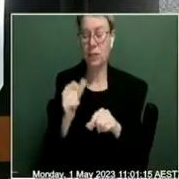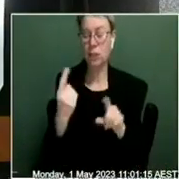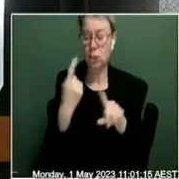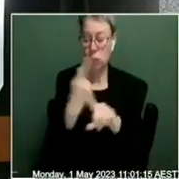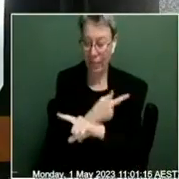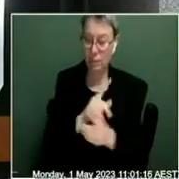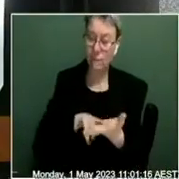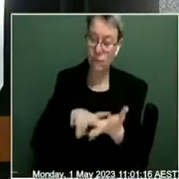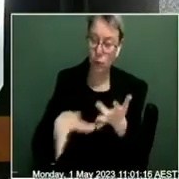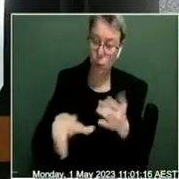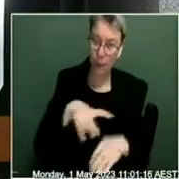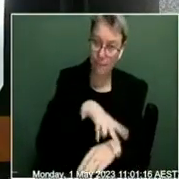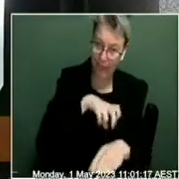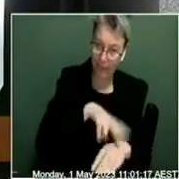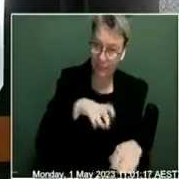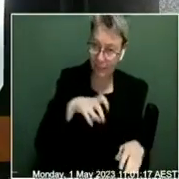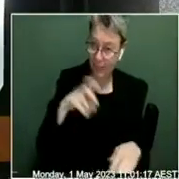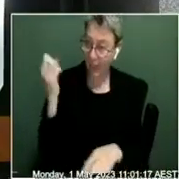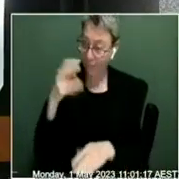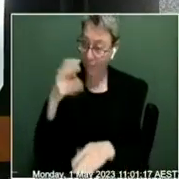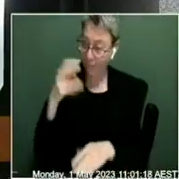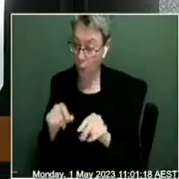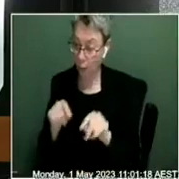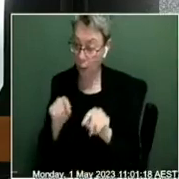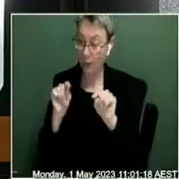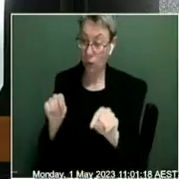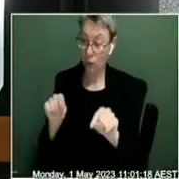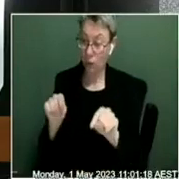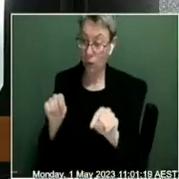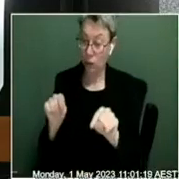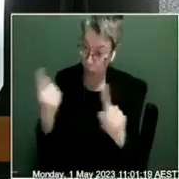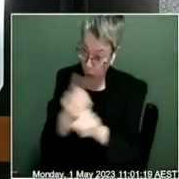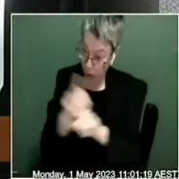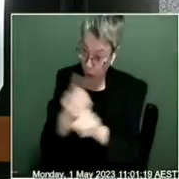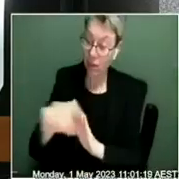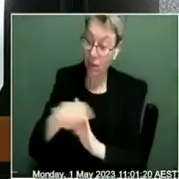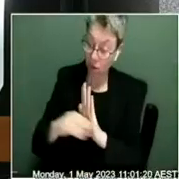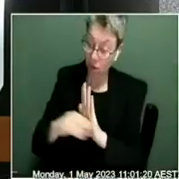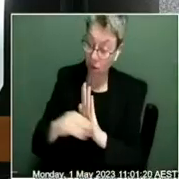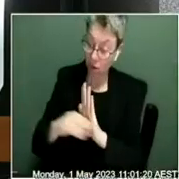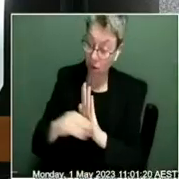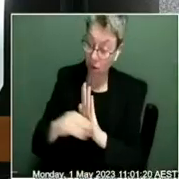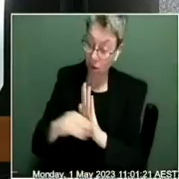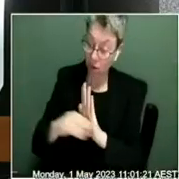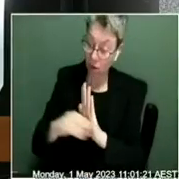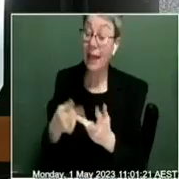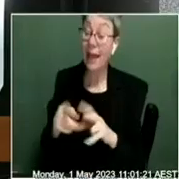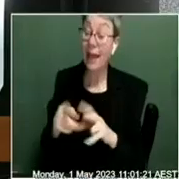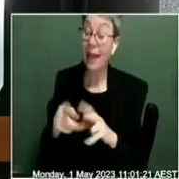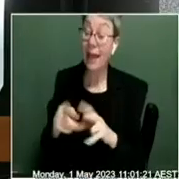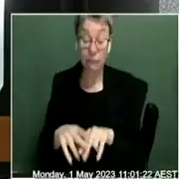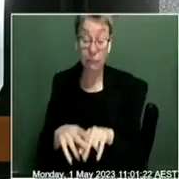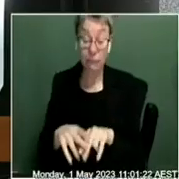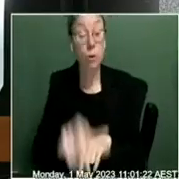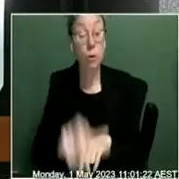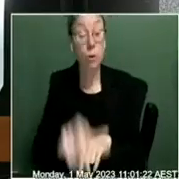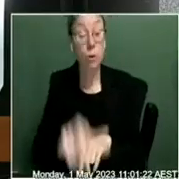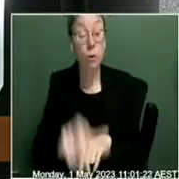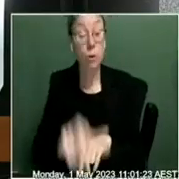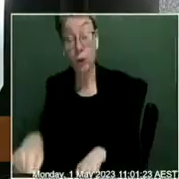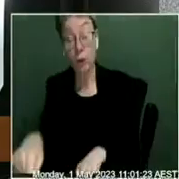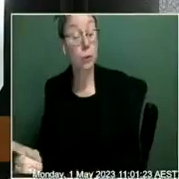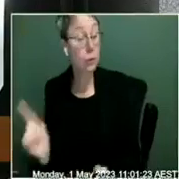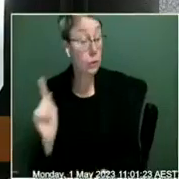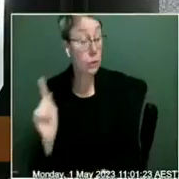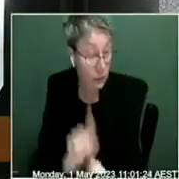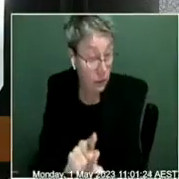statewide coverage to make sure people do at least get a response that somebody will come, because the community services organisations can't guarantee to be able to scale